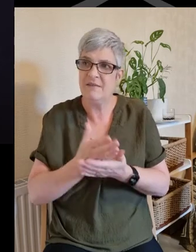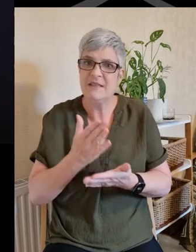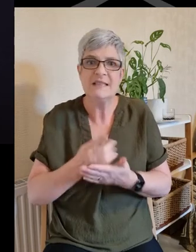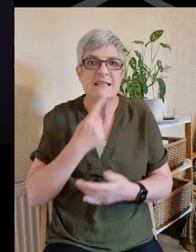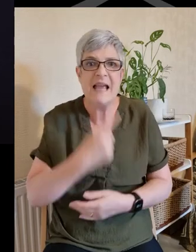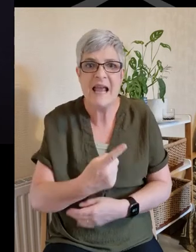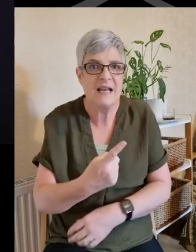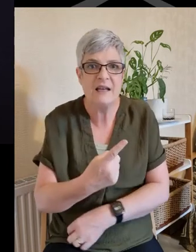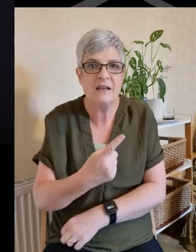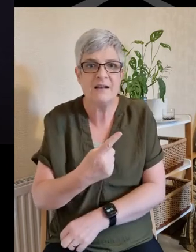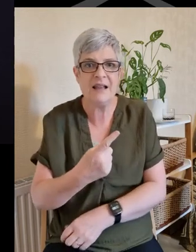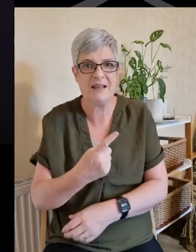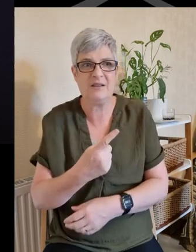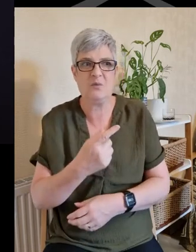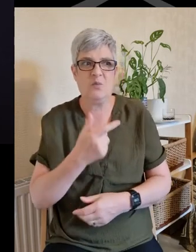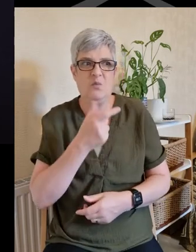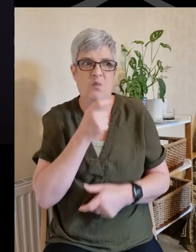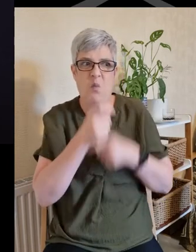judgment.